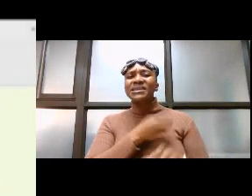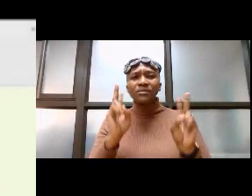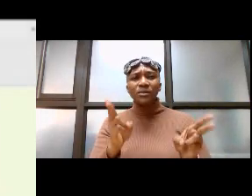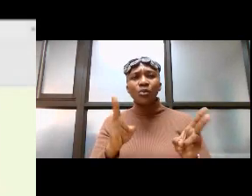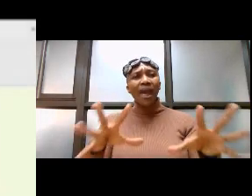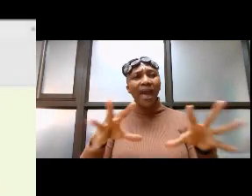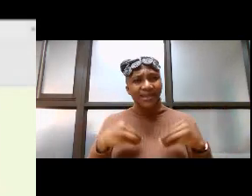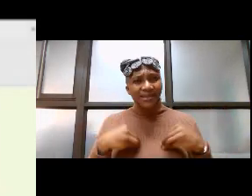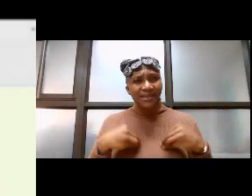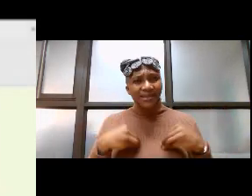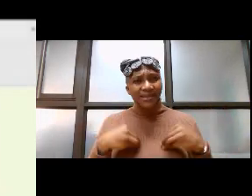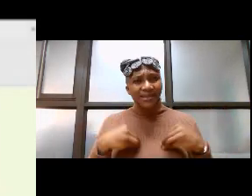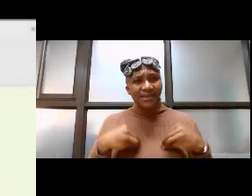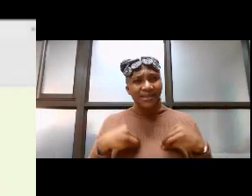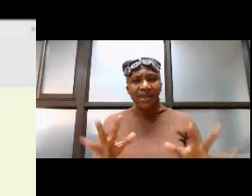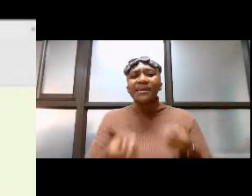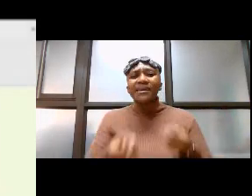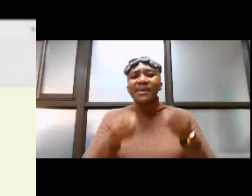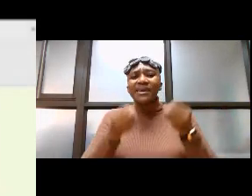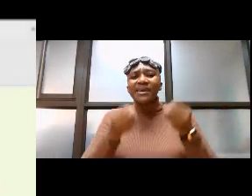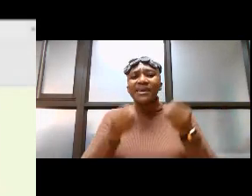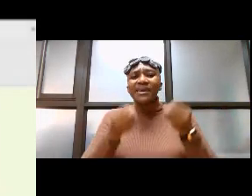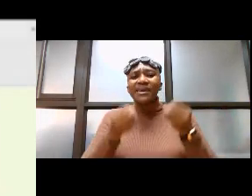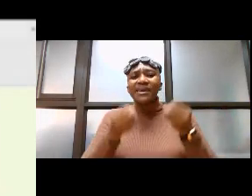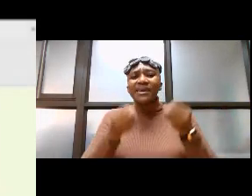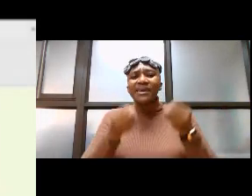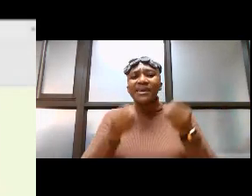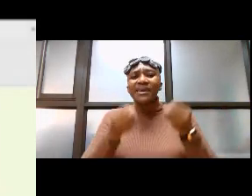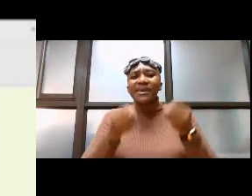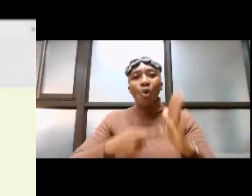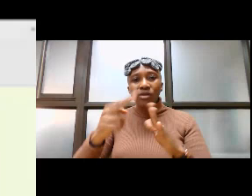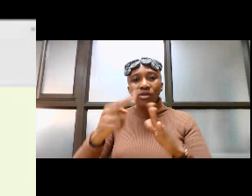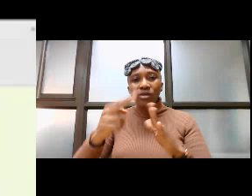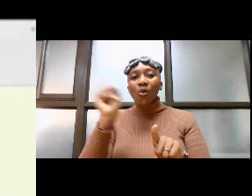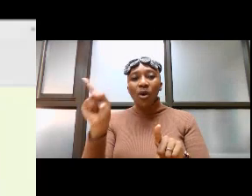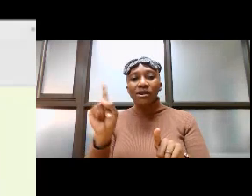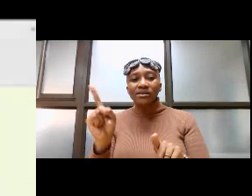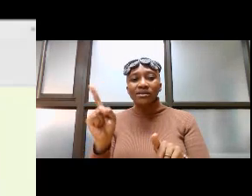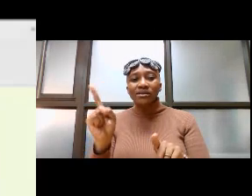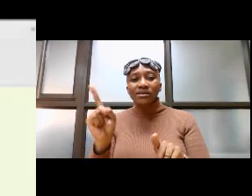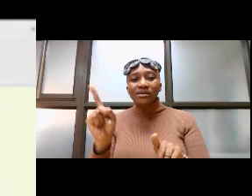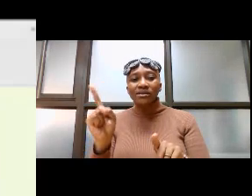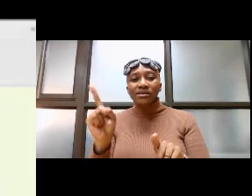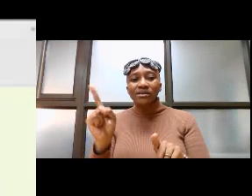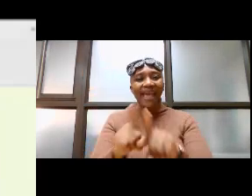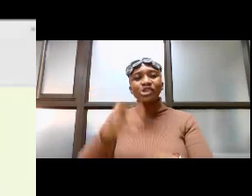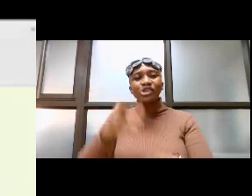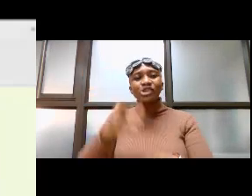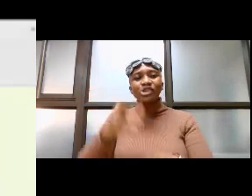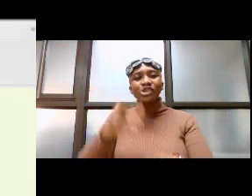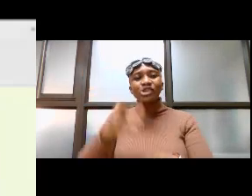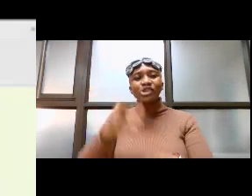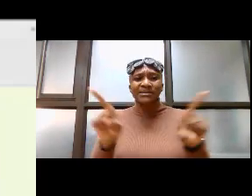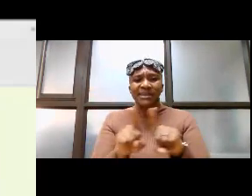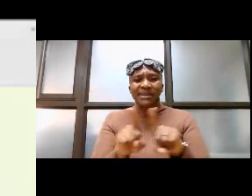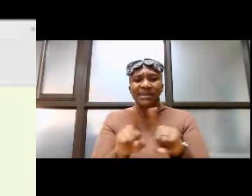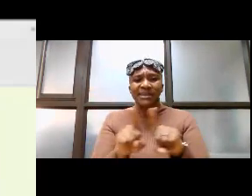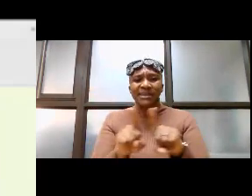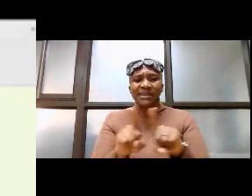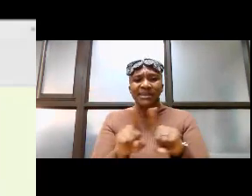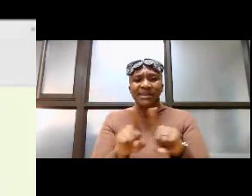given visible roles in society, such as being considered as gods in ancient African civilization of Kemet. Kemet, that